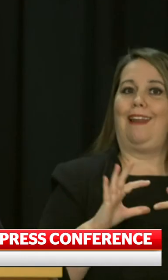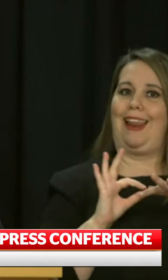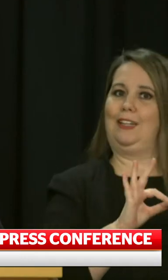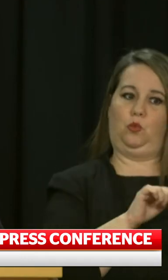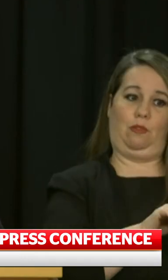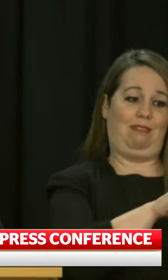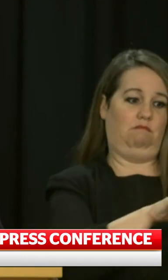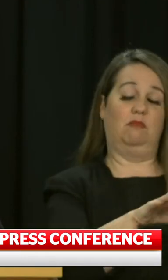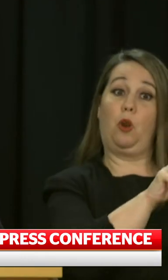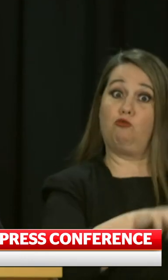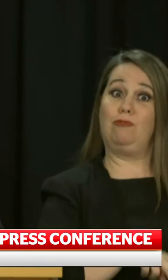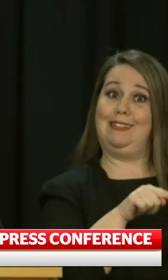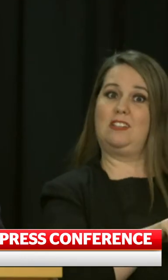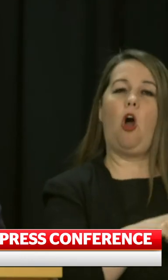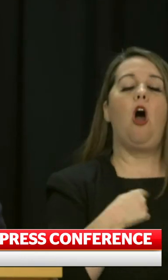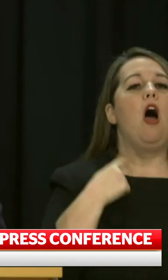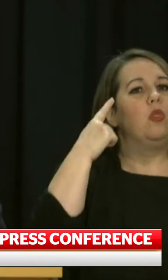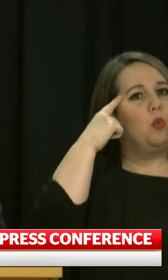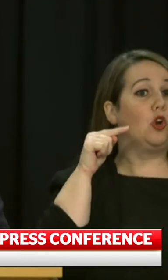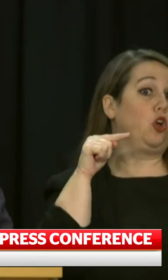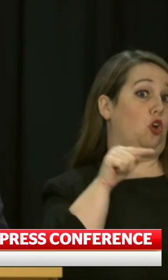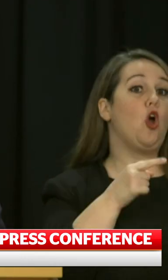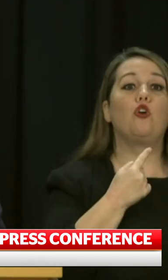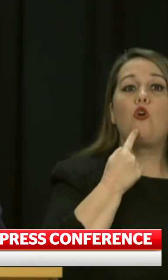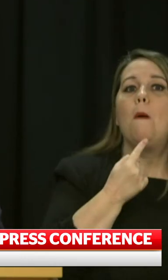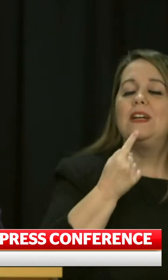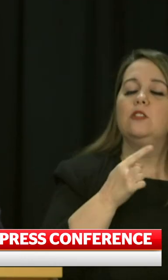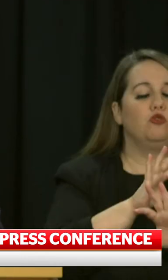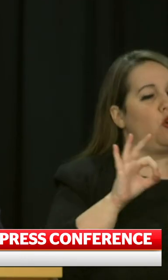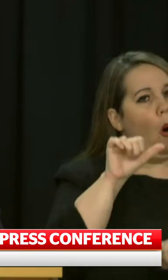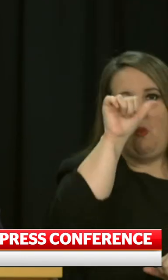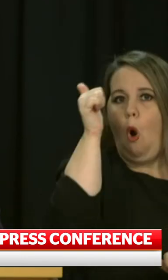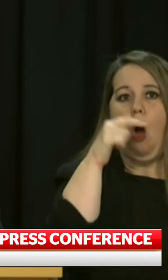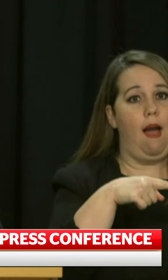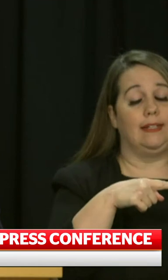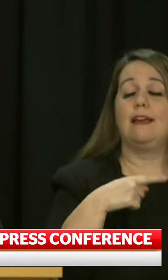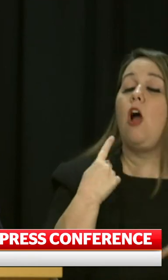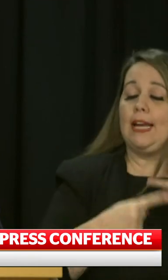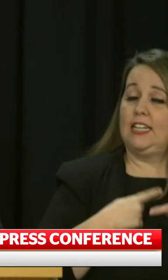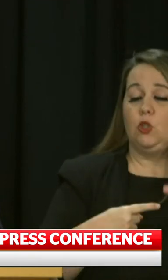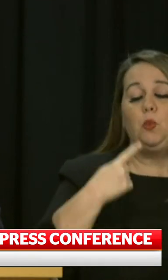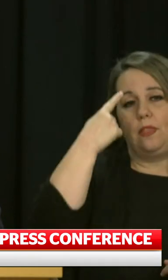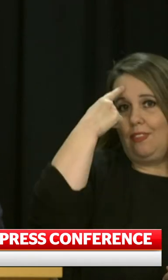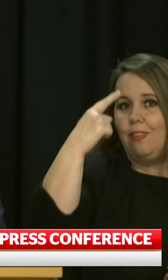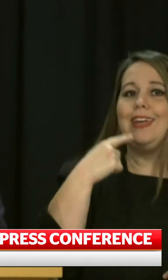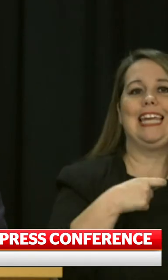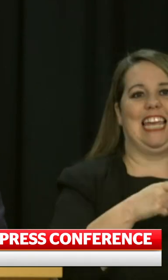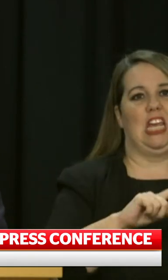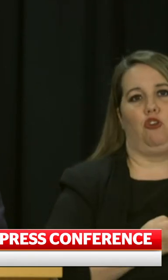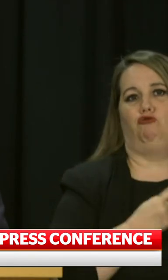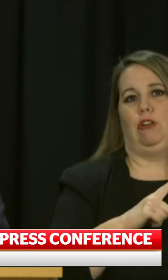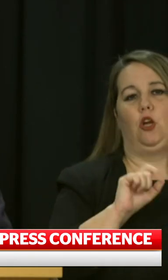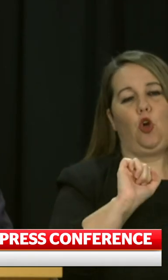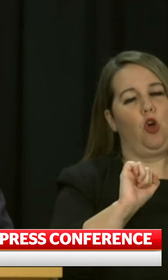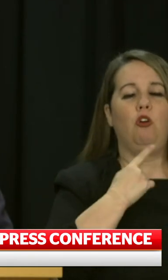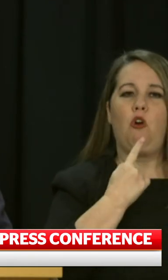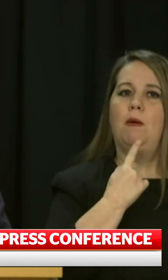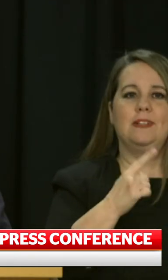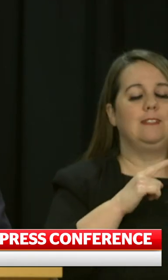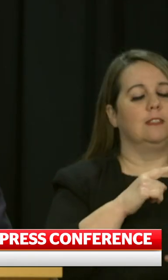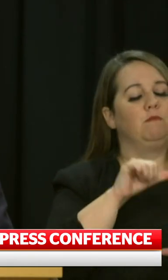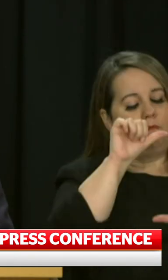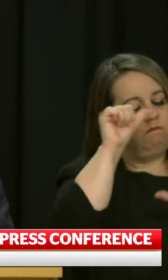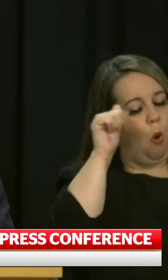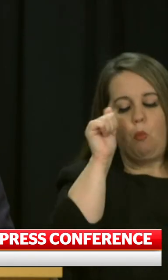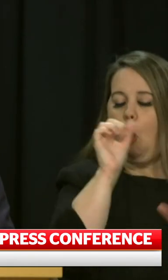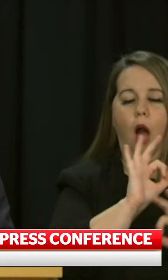the time I thought her comments were unwise, and I continue to think that her comments were unwise, but I don't think they've reached the threshold for further action from